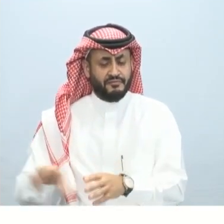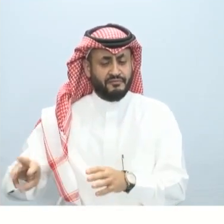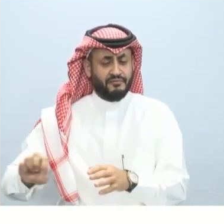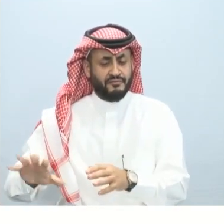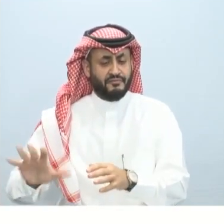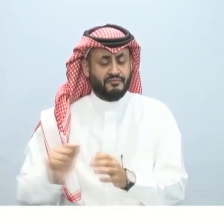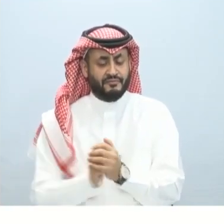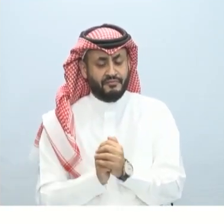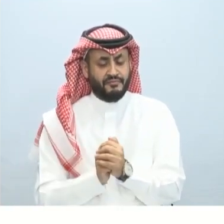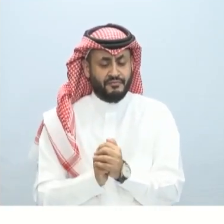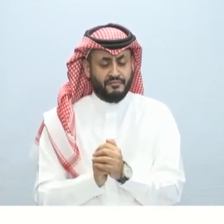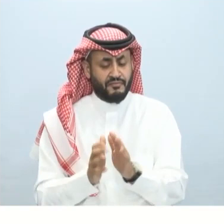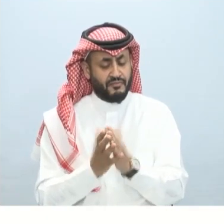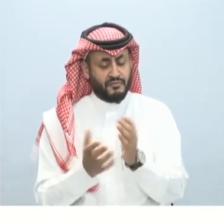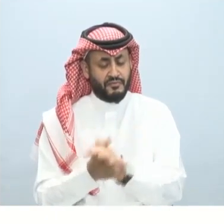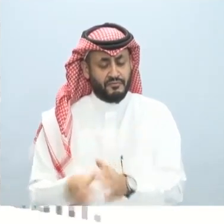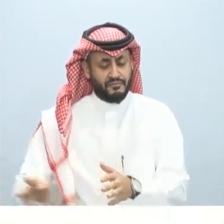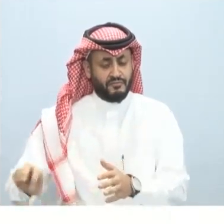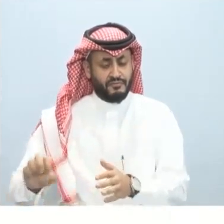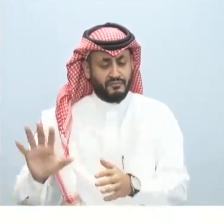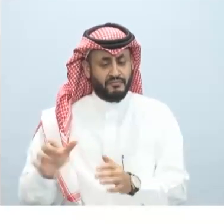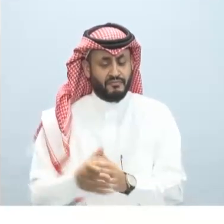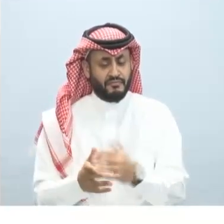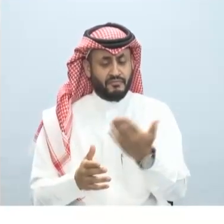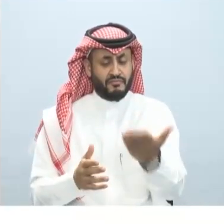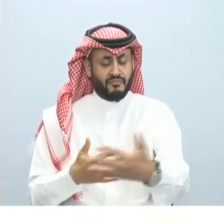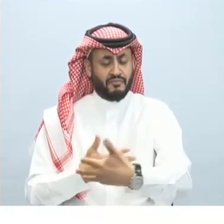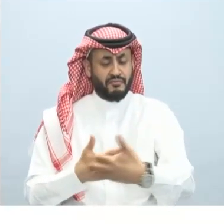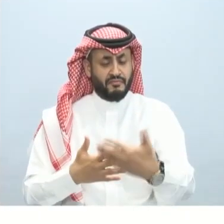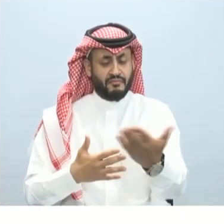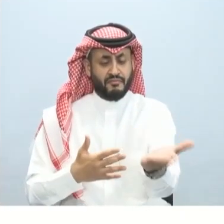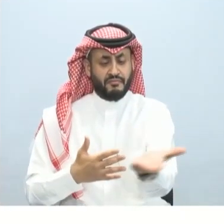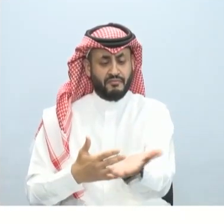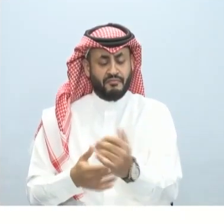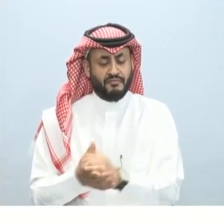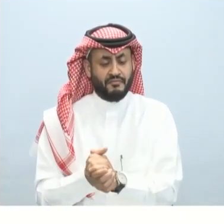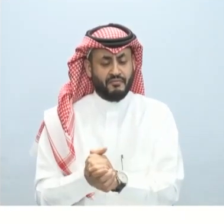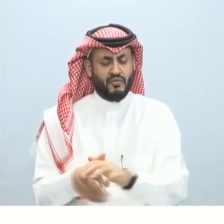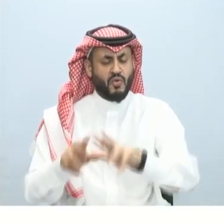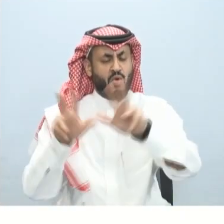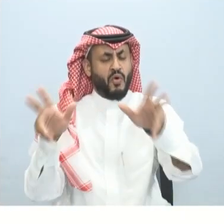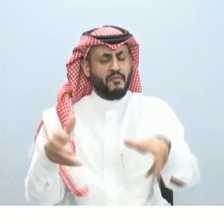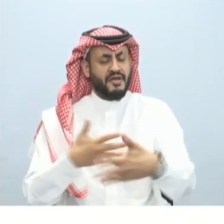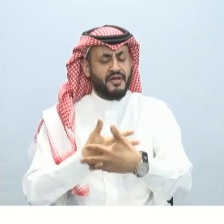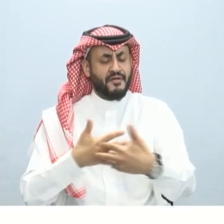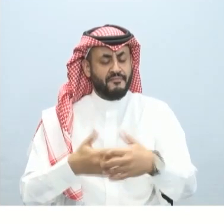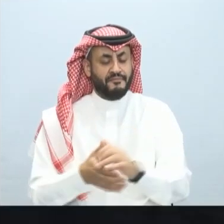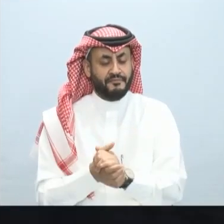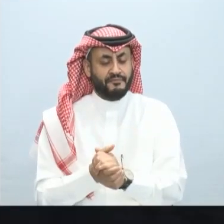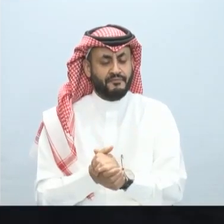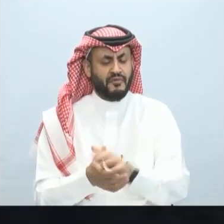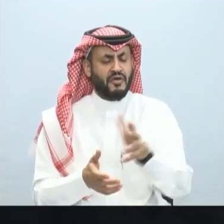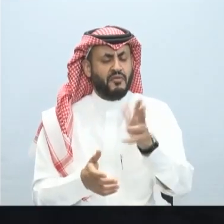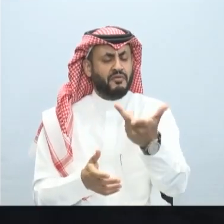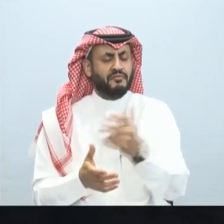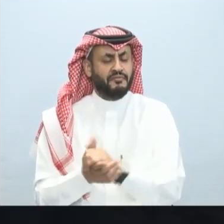65. So you can open your books with me. You can see that we have here a complete table. What is new in